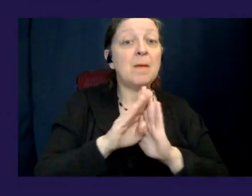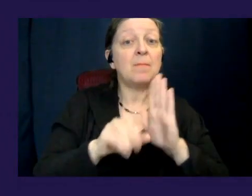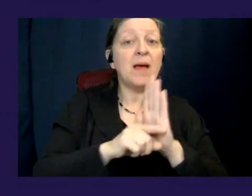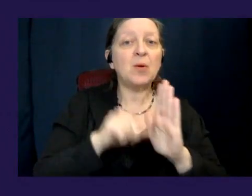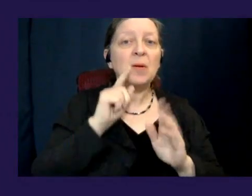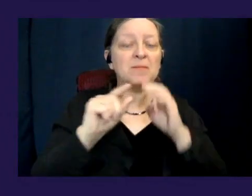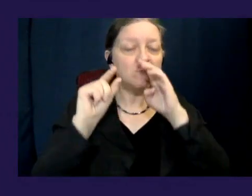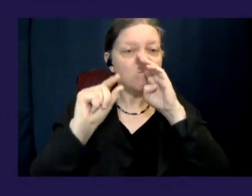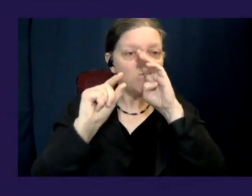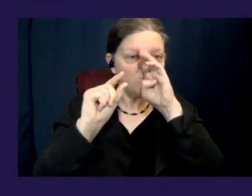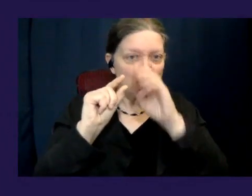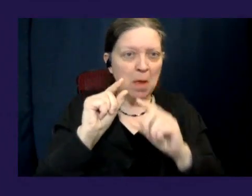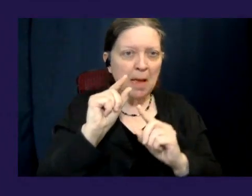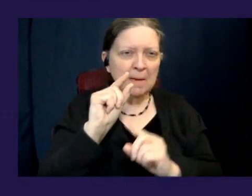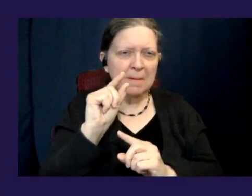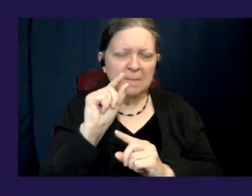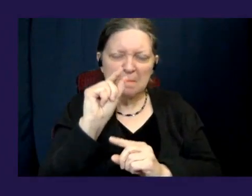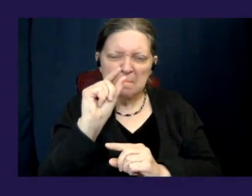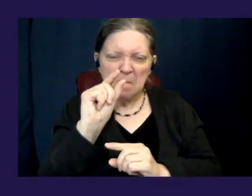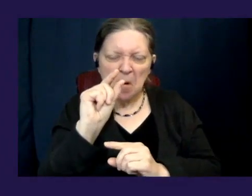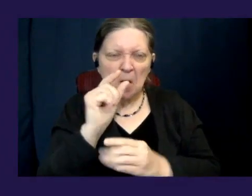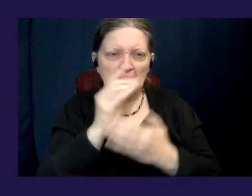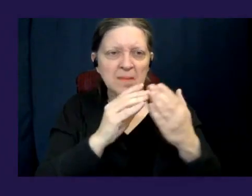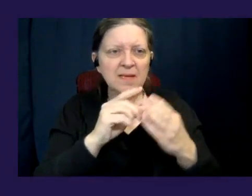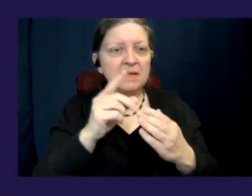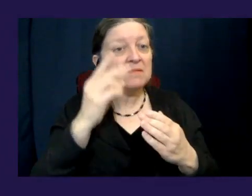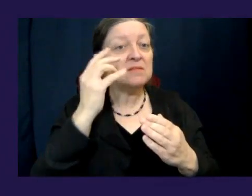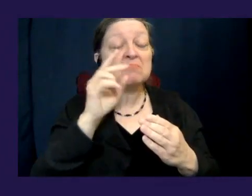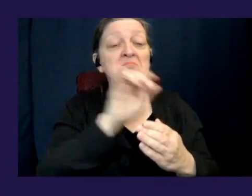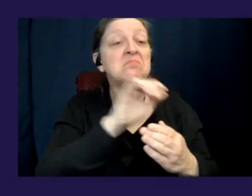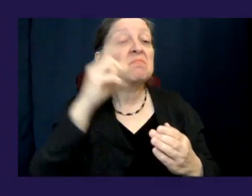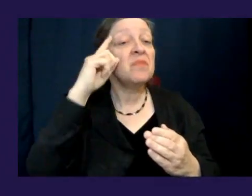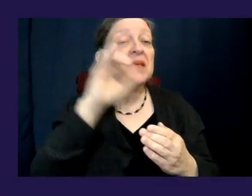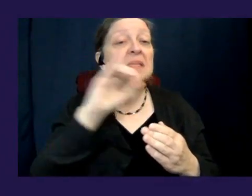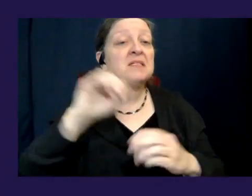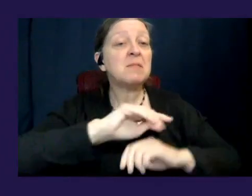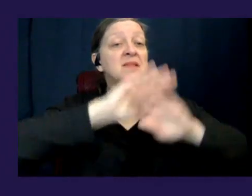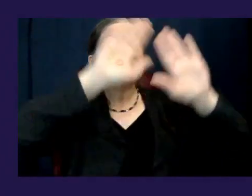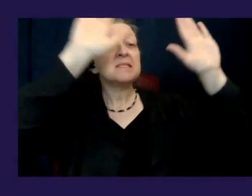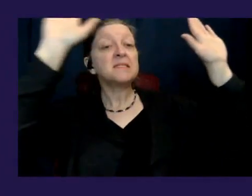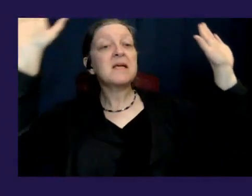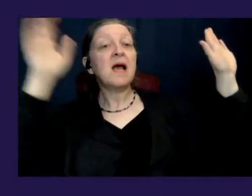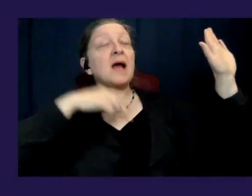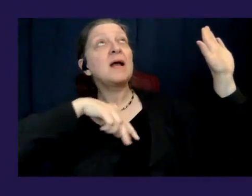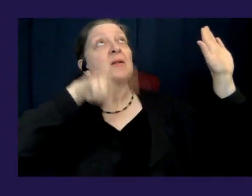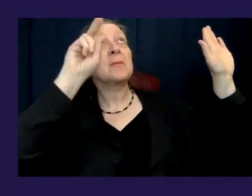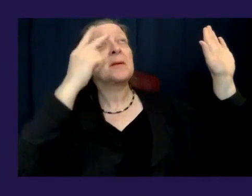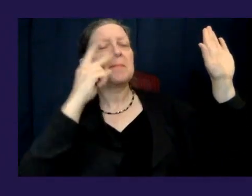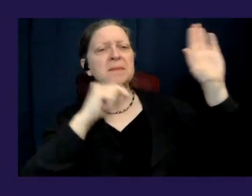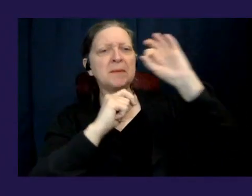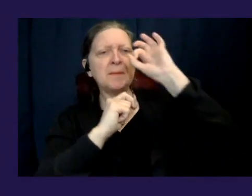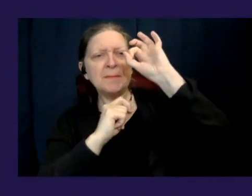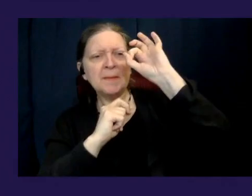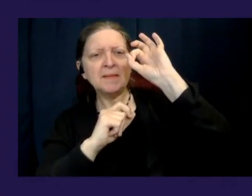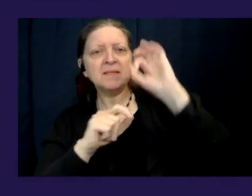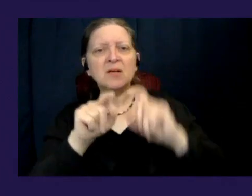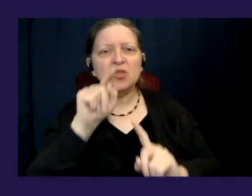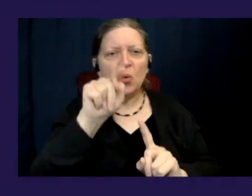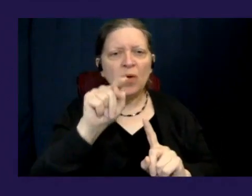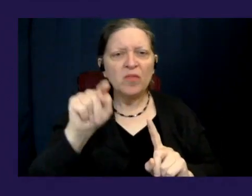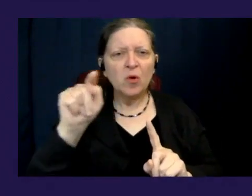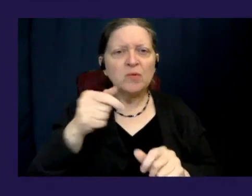the sky and seeing a tiny little piece of the sky of interconnected communities. So each one of these